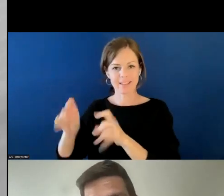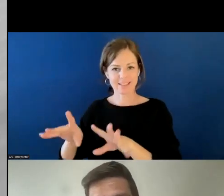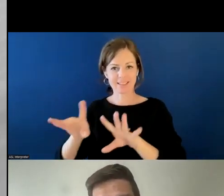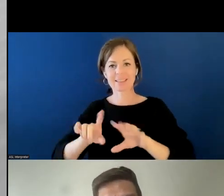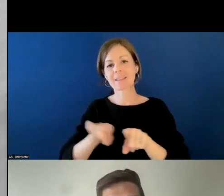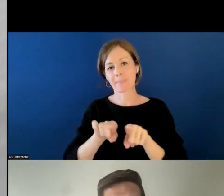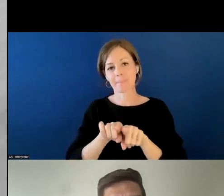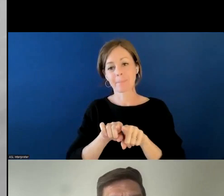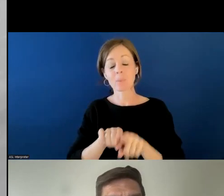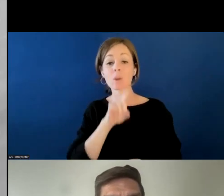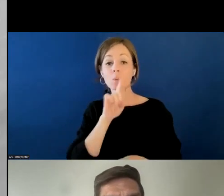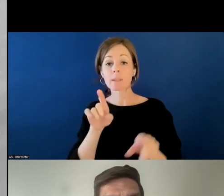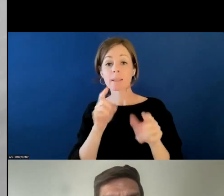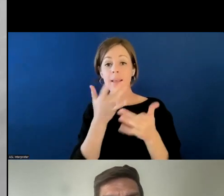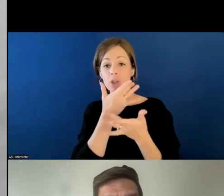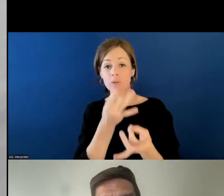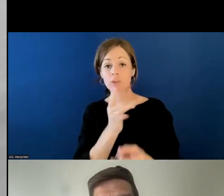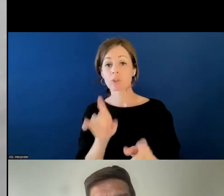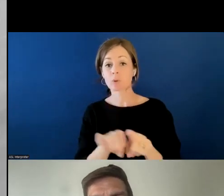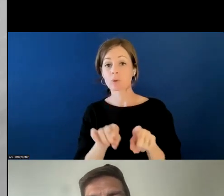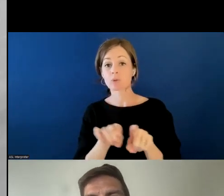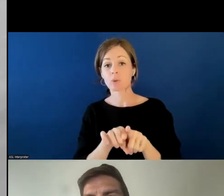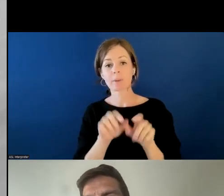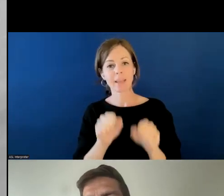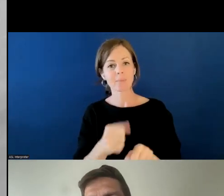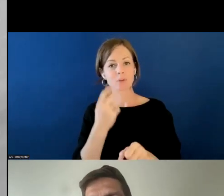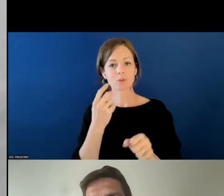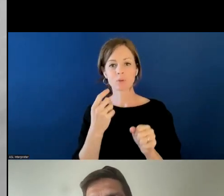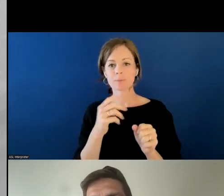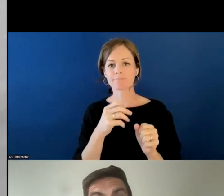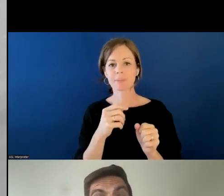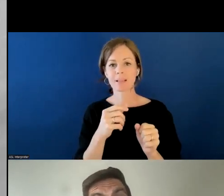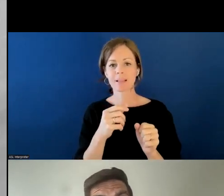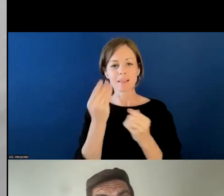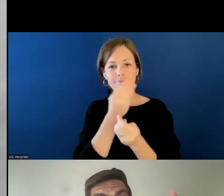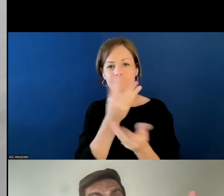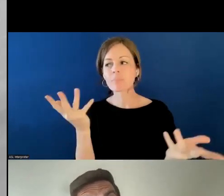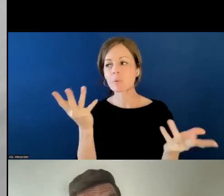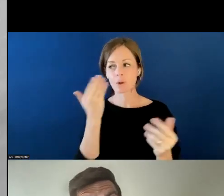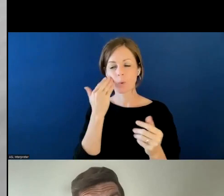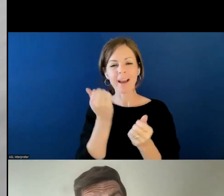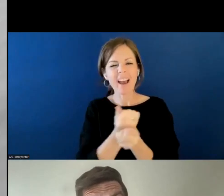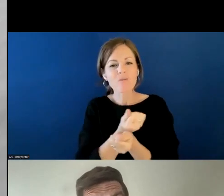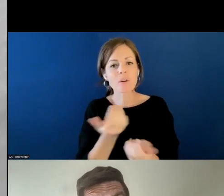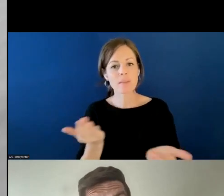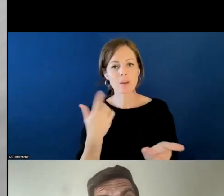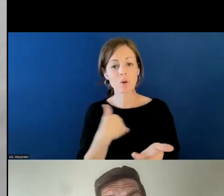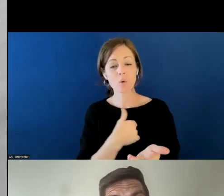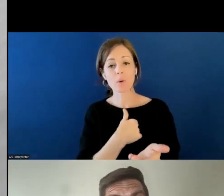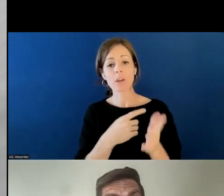quite interesting about that, and you mentioned transparency, Brian, and one of the things I would say is that we shared with you our initial